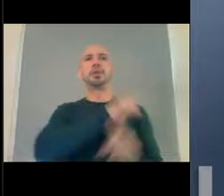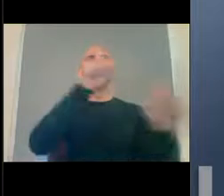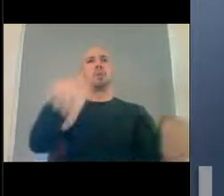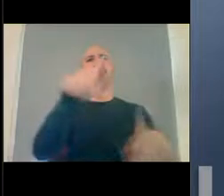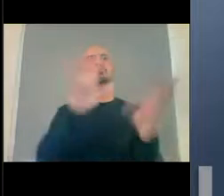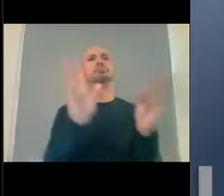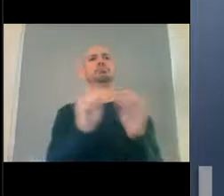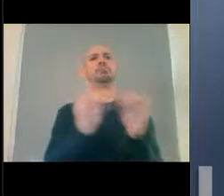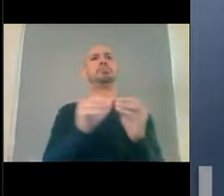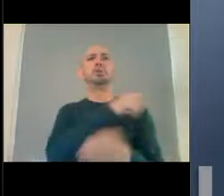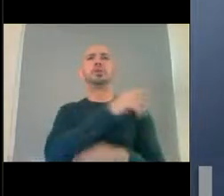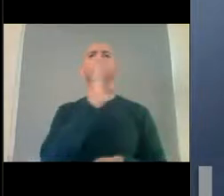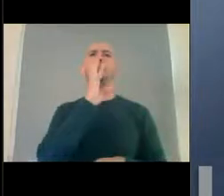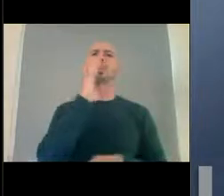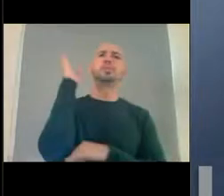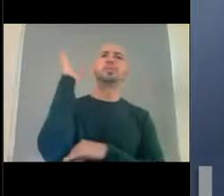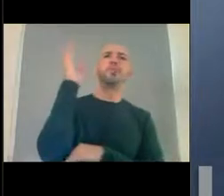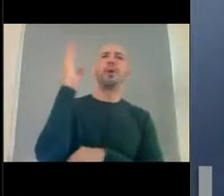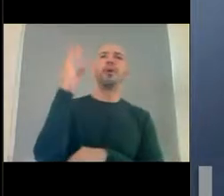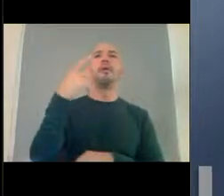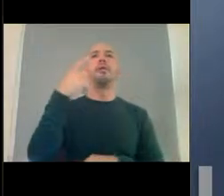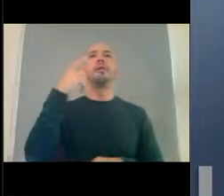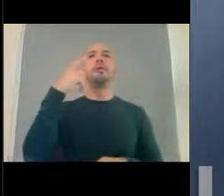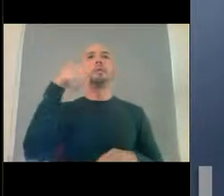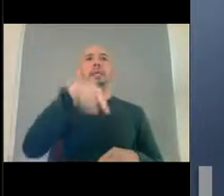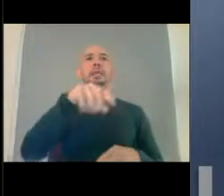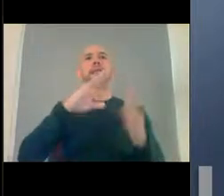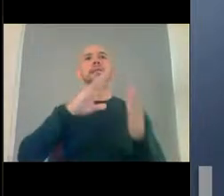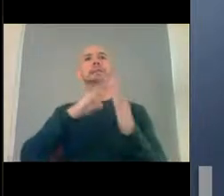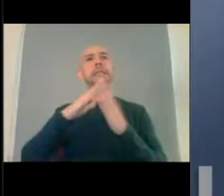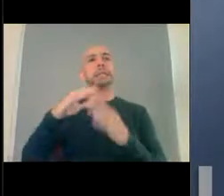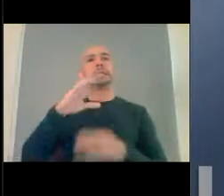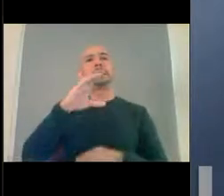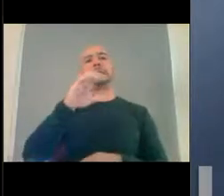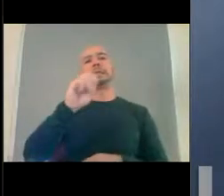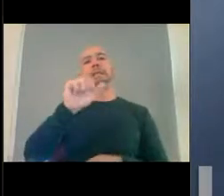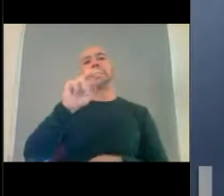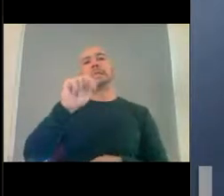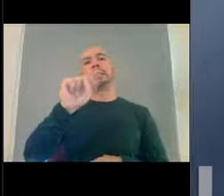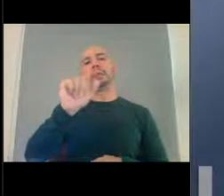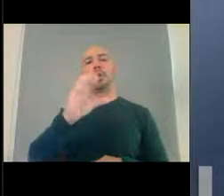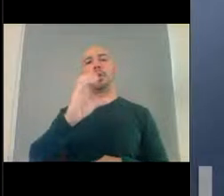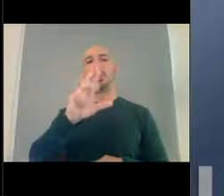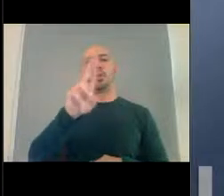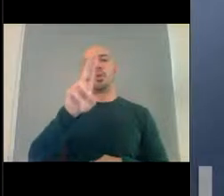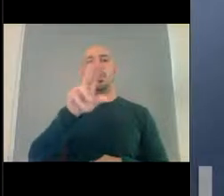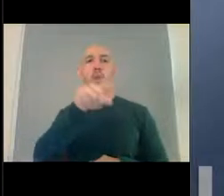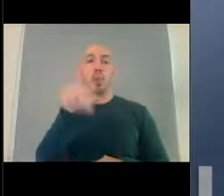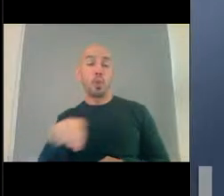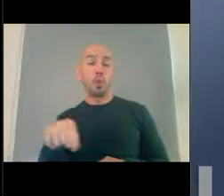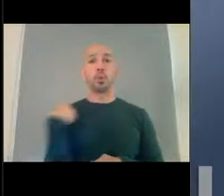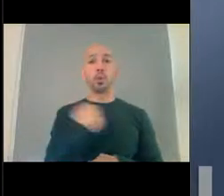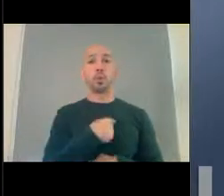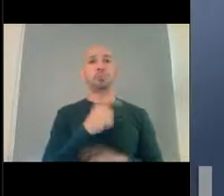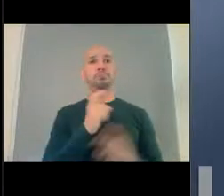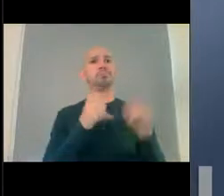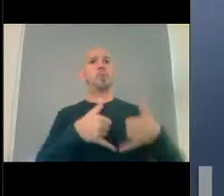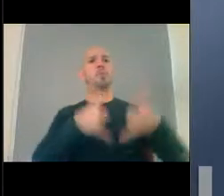seven seven phase two project in the city of santa cruz we awarded over nine million dollars for this project last